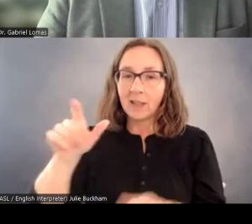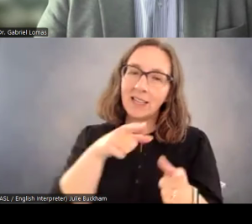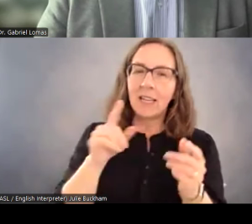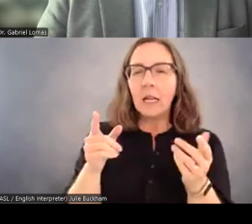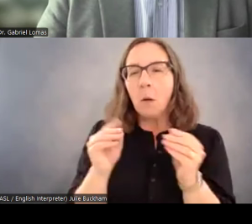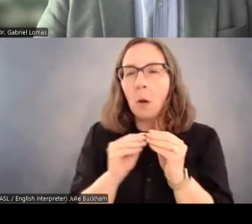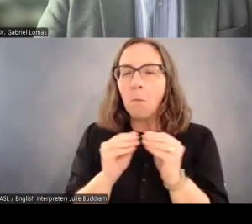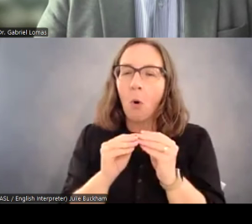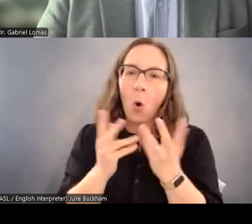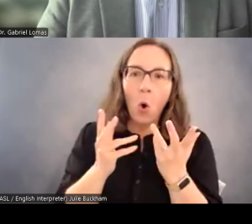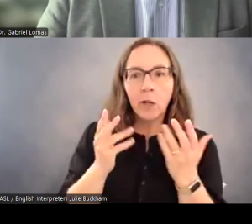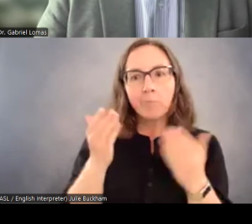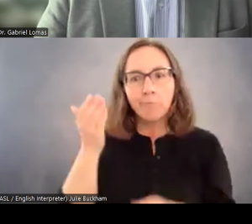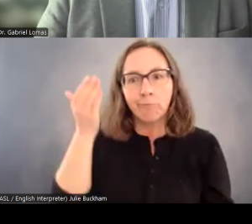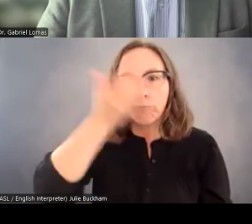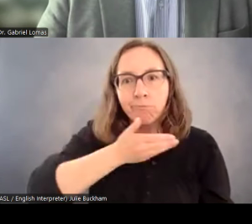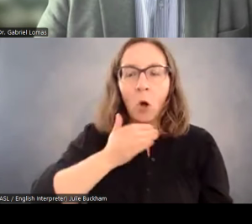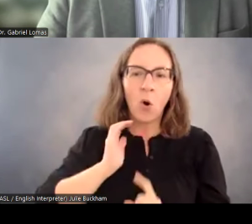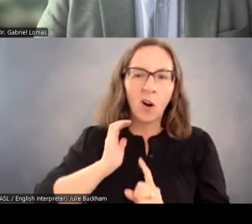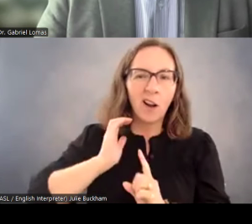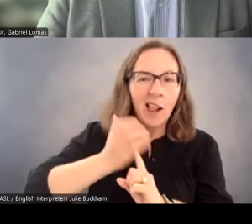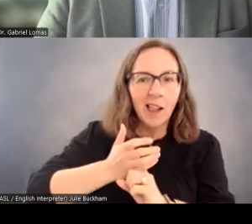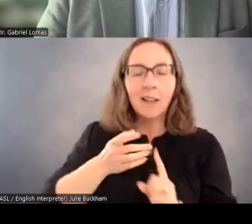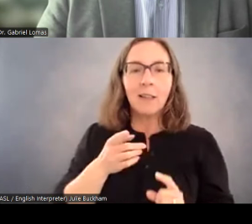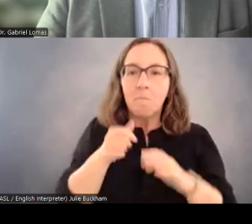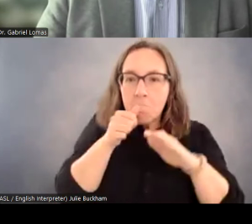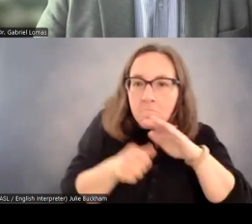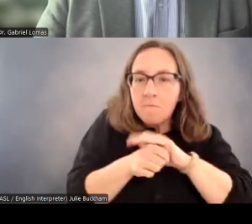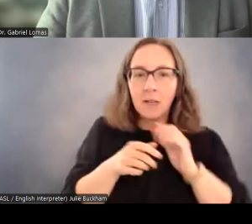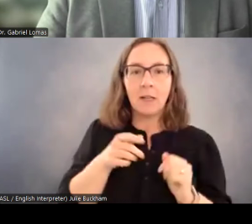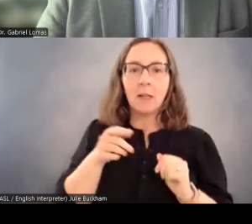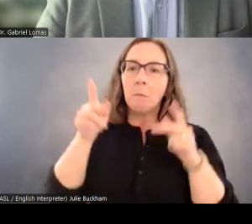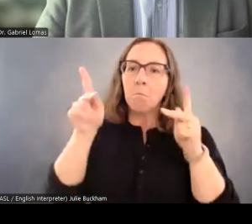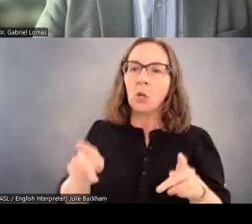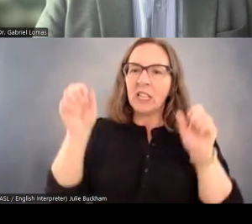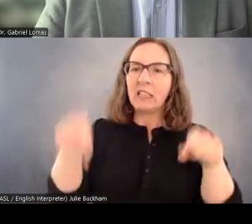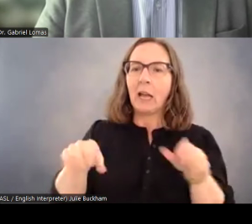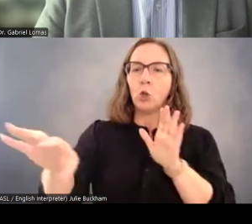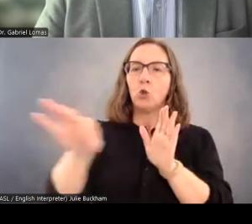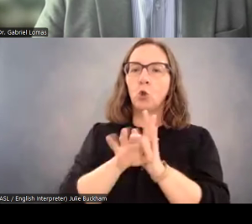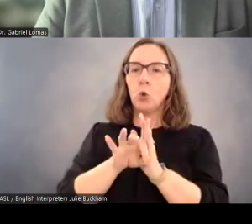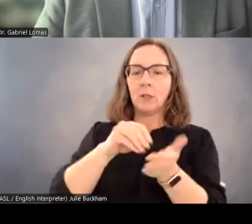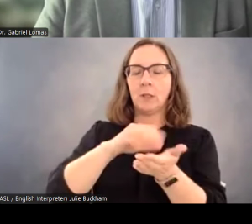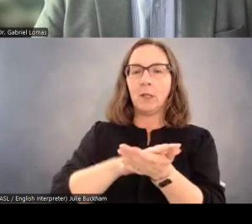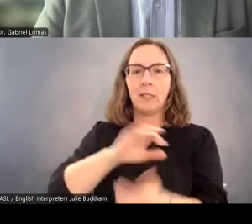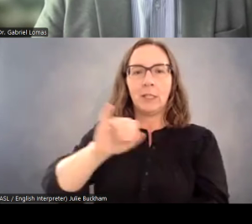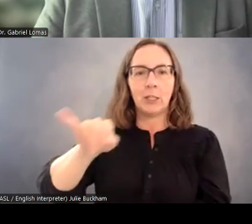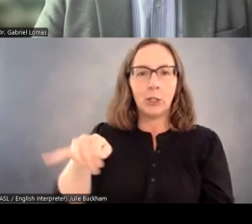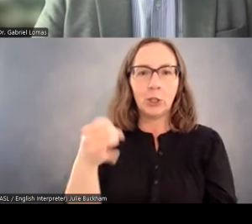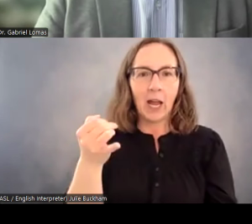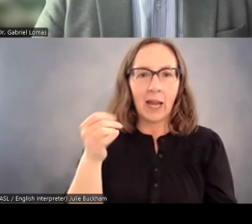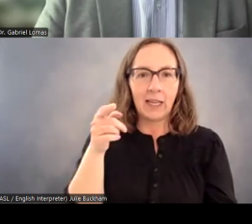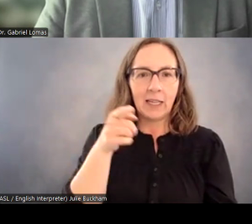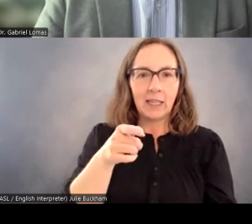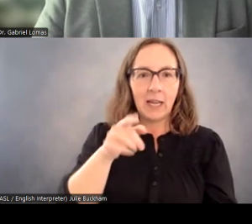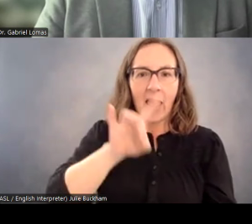deaf individual can choose to use the J88 designation. And law enforcement knows that if a person